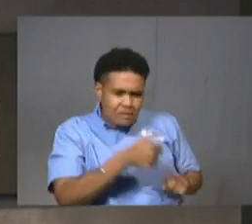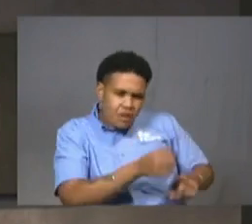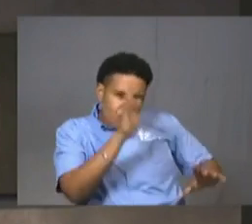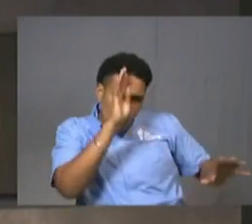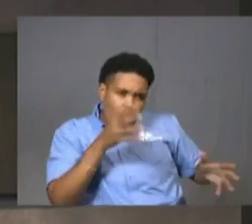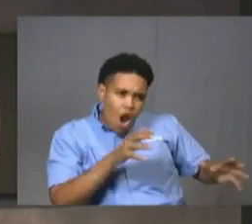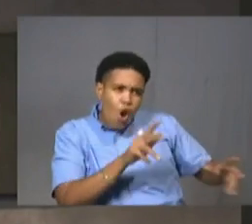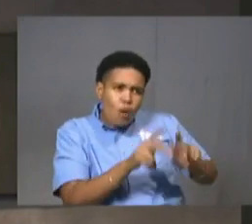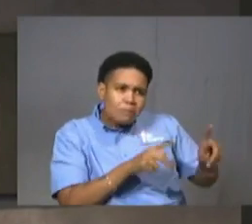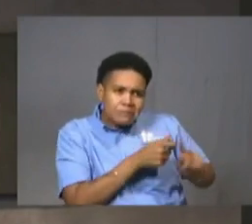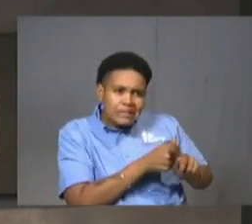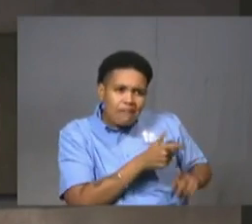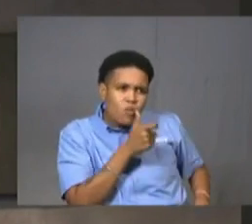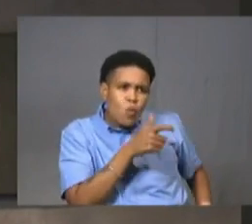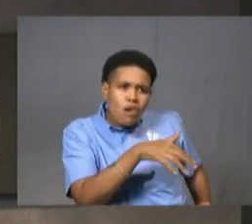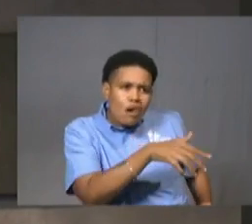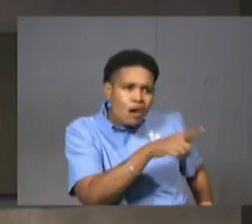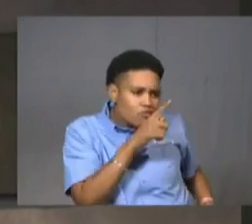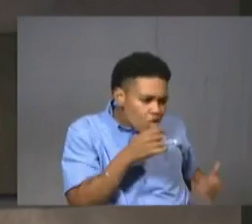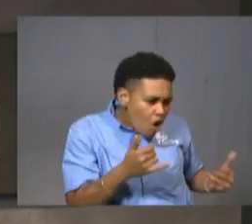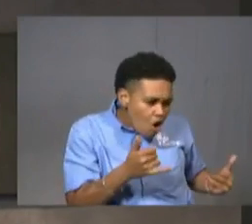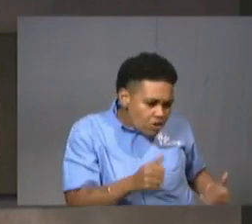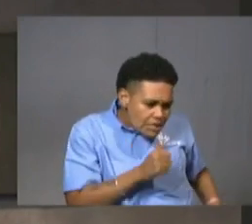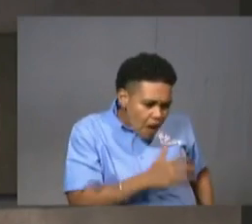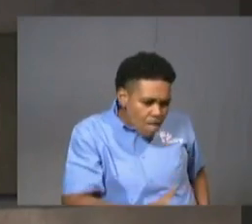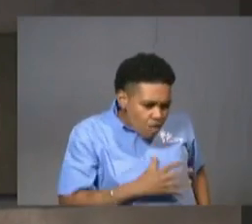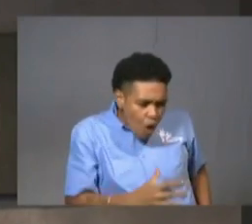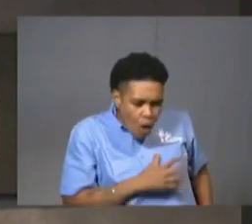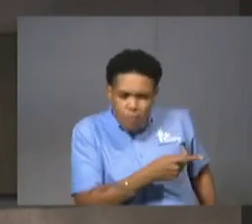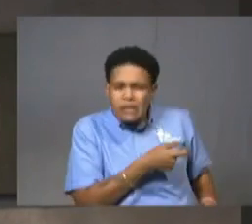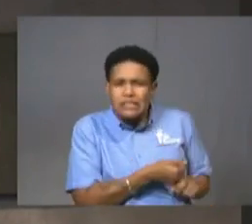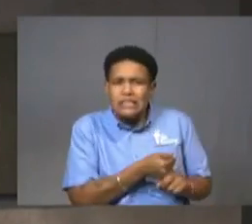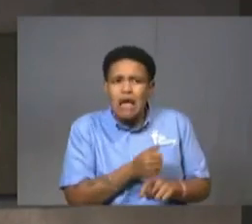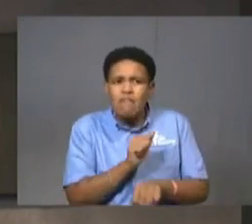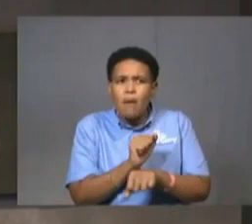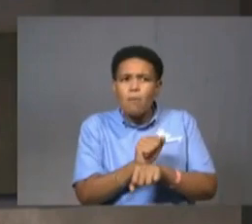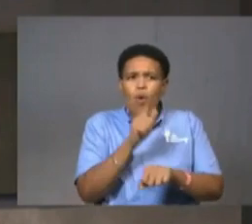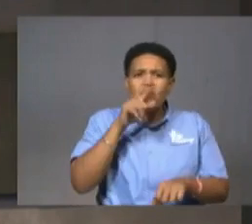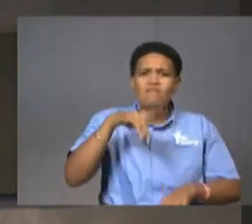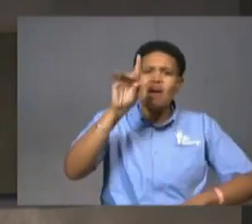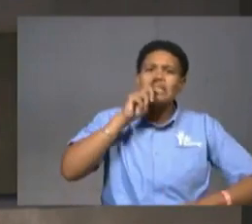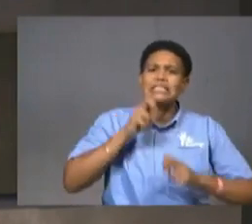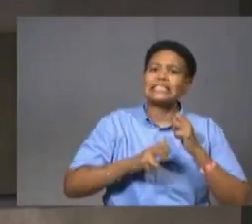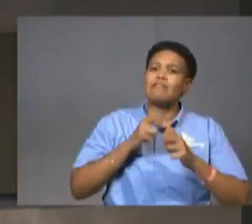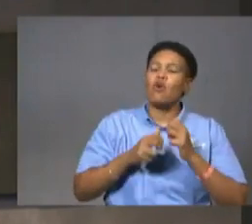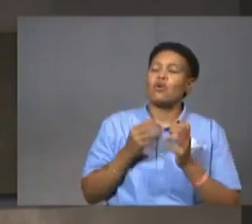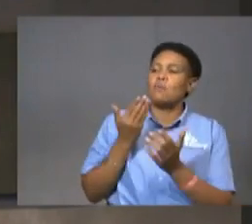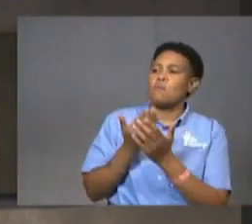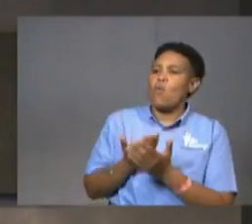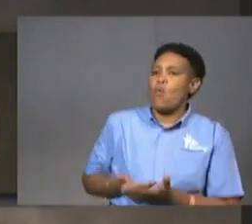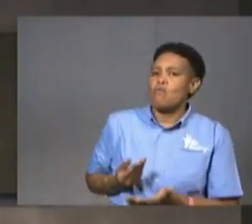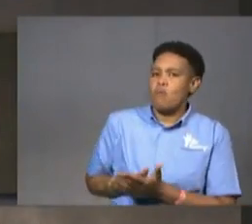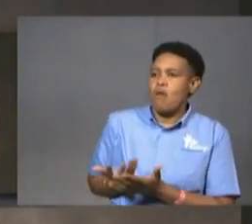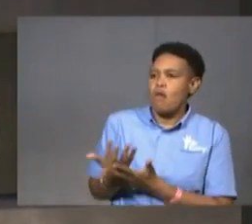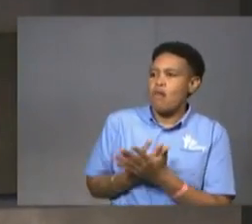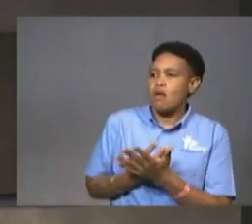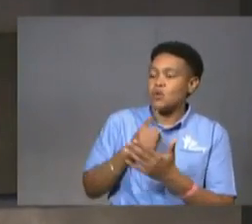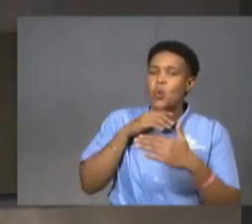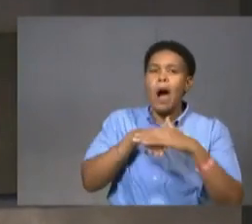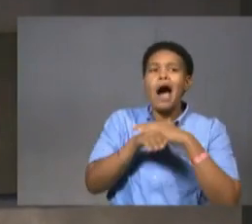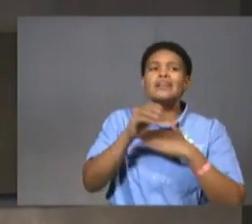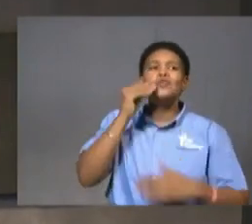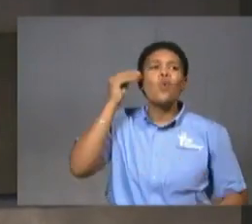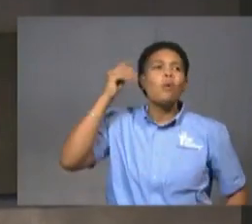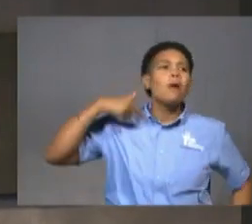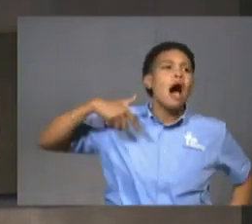persons who are not currently in formal employment and find it difficult to prove income to access a home